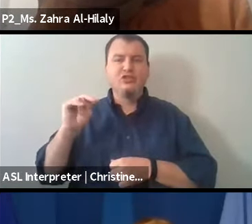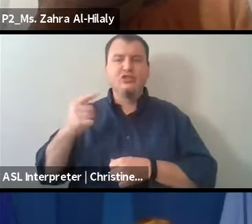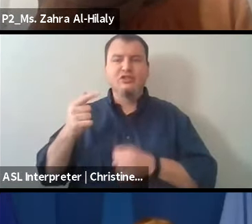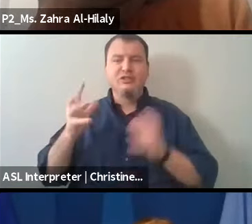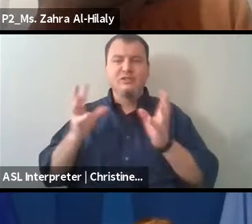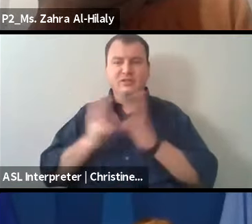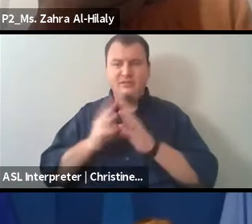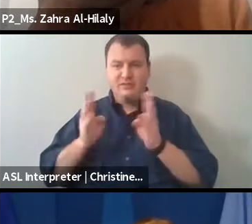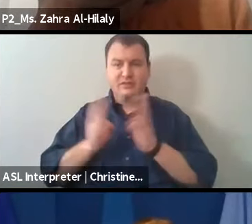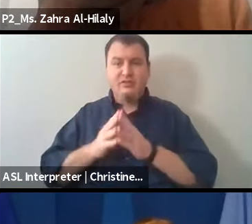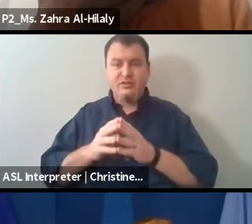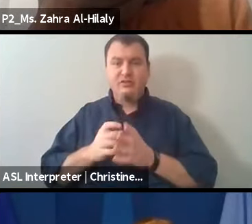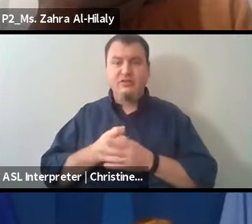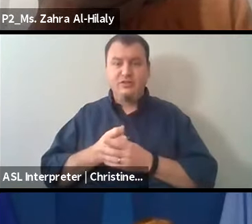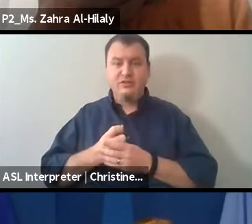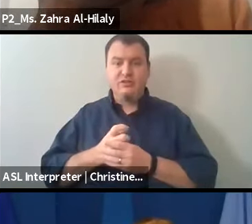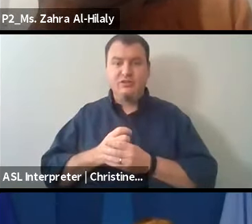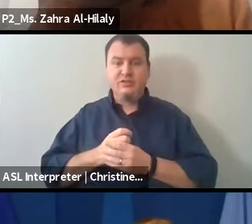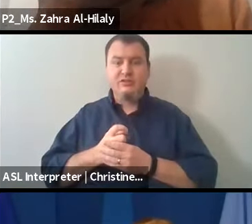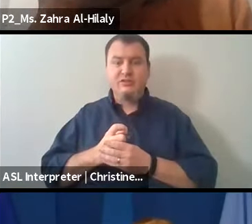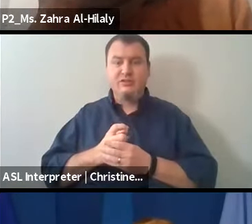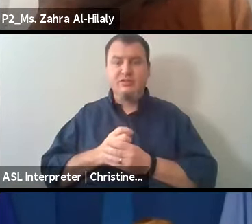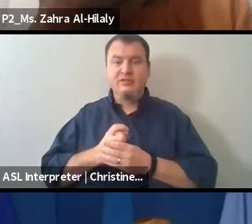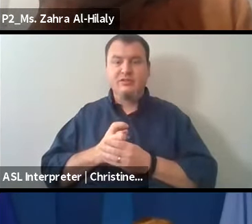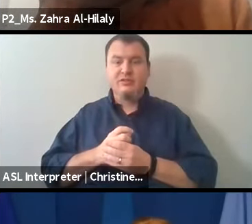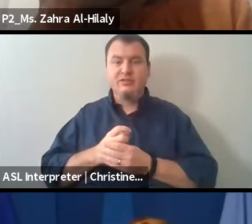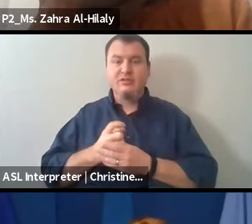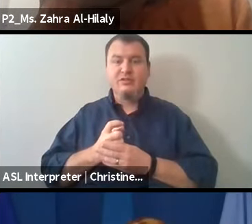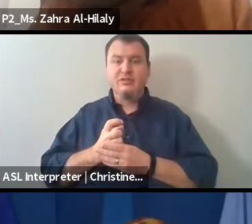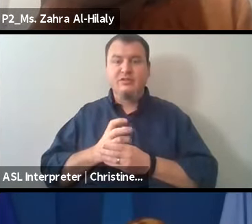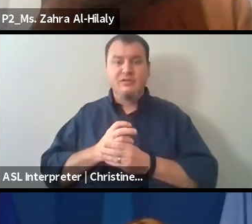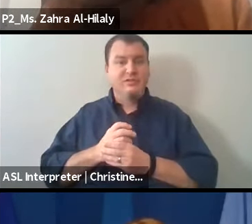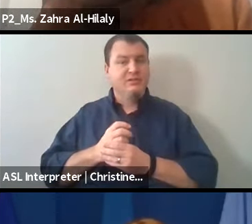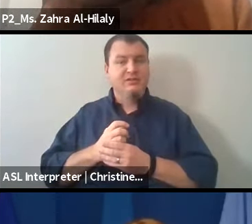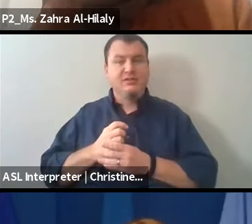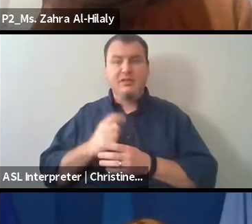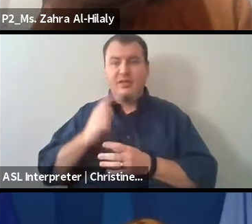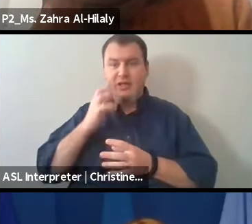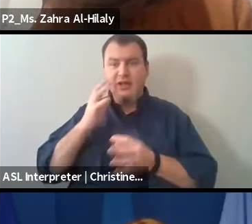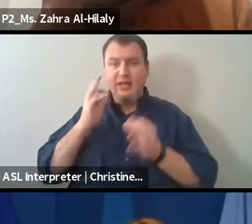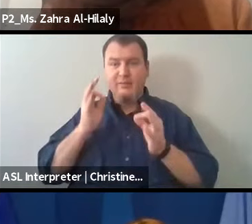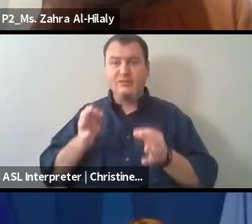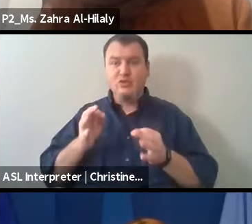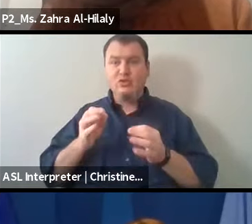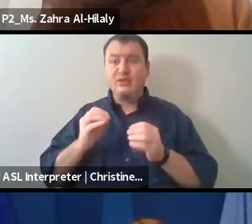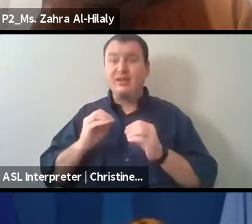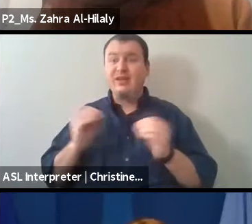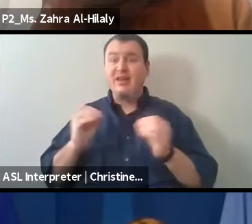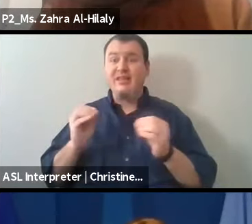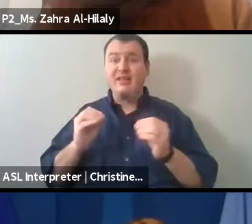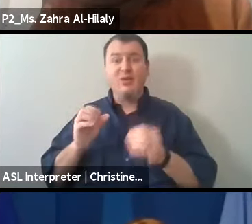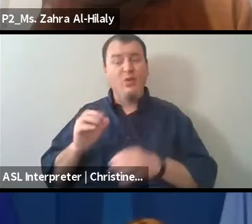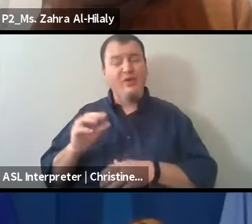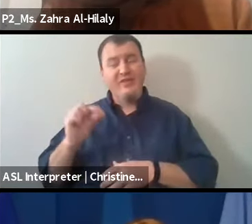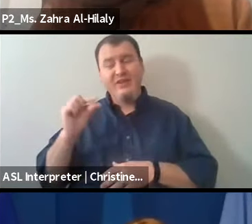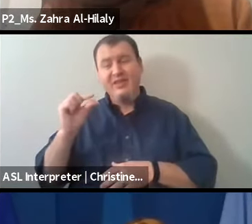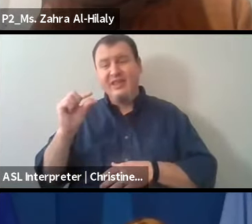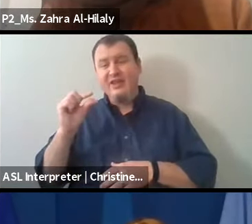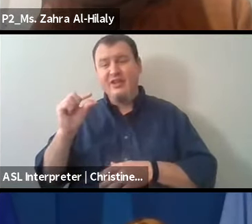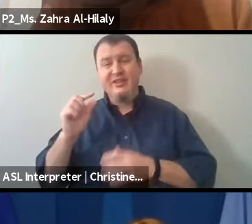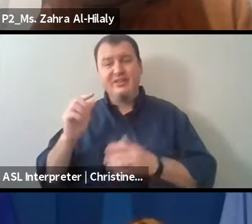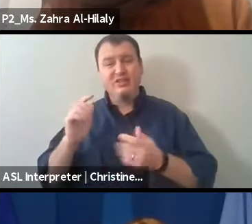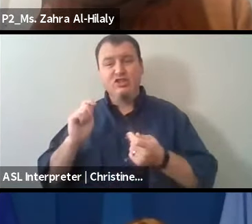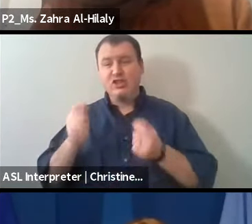Conference of Women or Beijing, but absolutely nothing or very little is